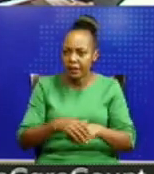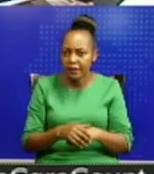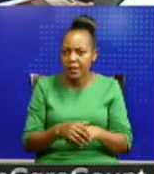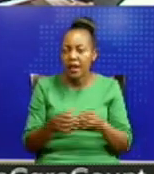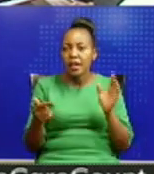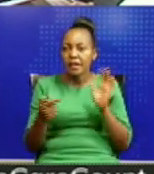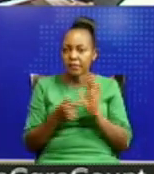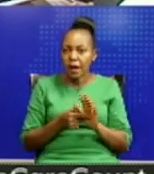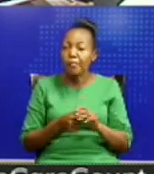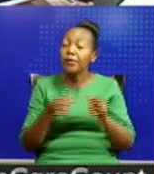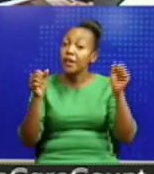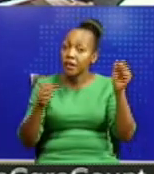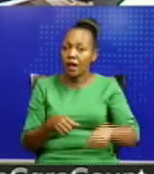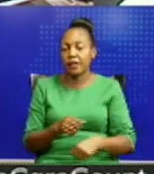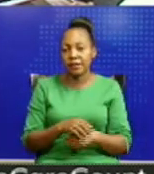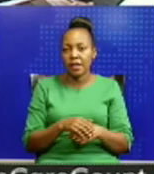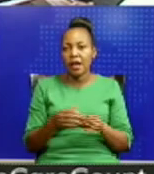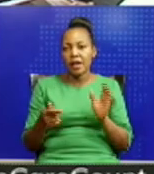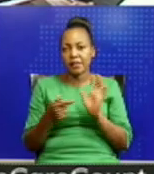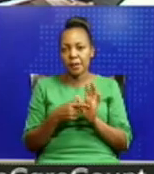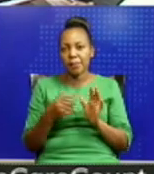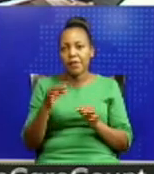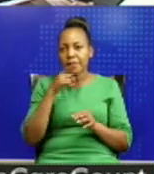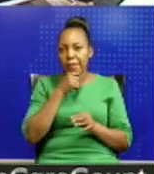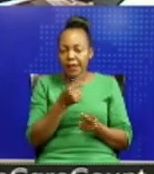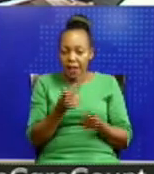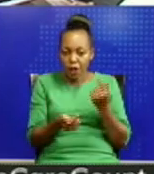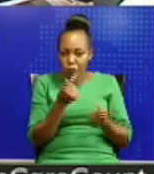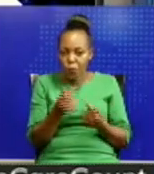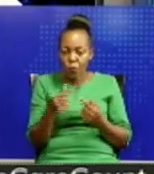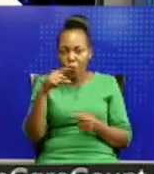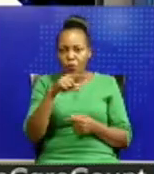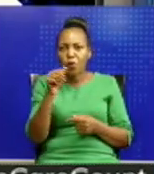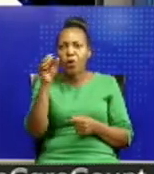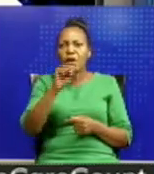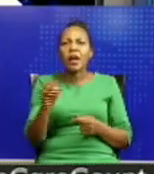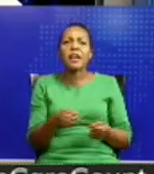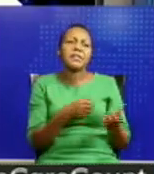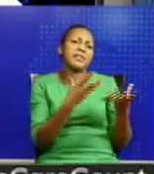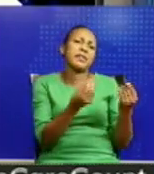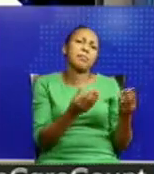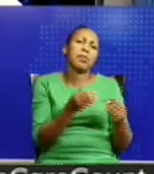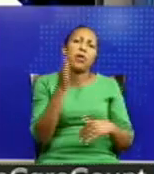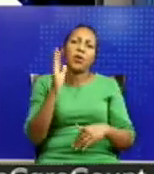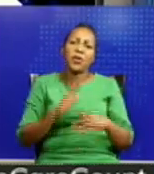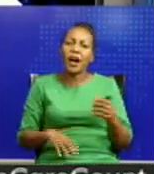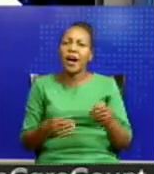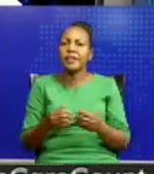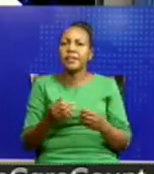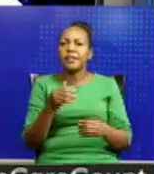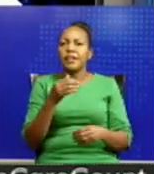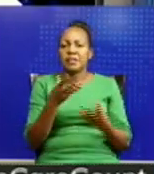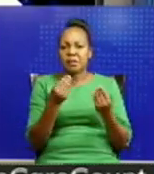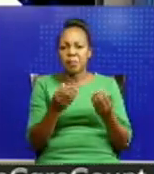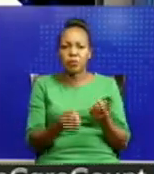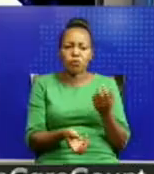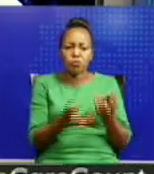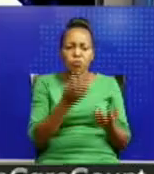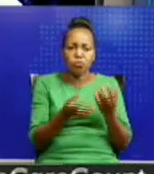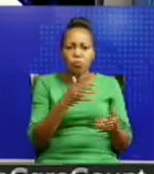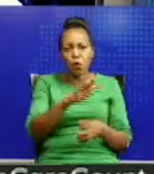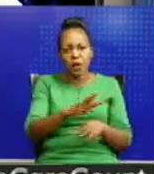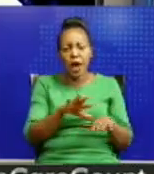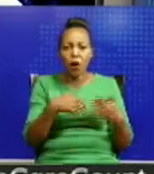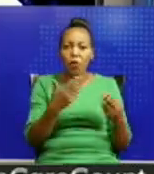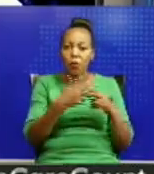is attractive, yes, they will. If a man can cook on gas, it is easy for him to boil water, to boil an egg. But when